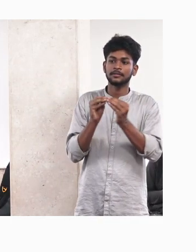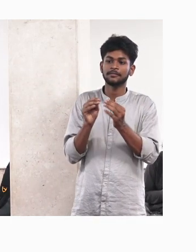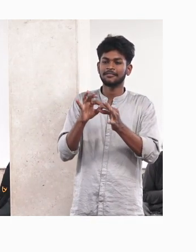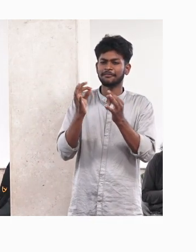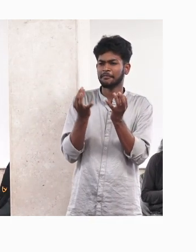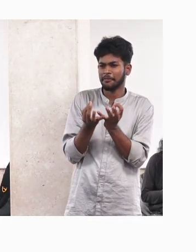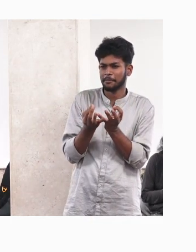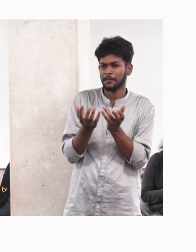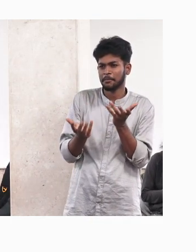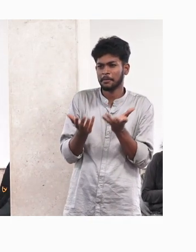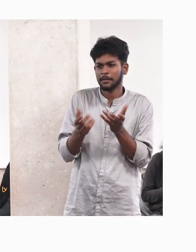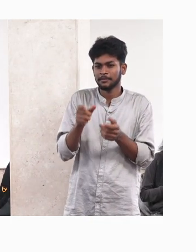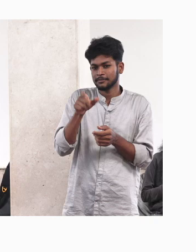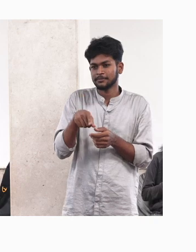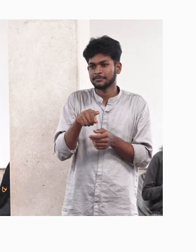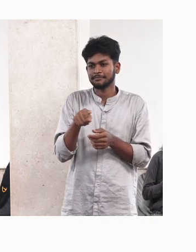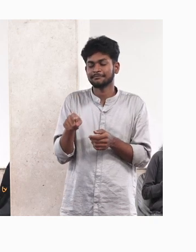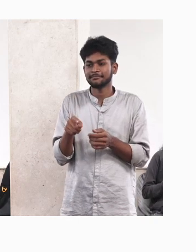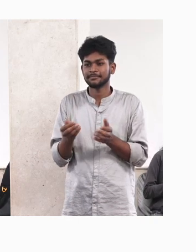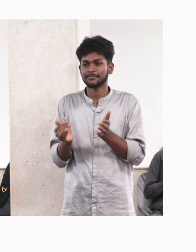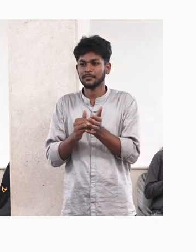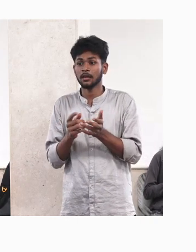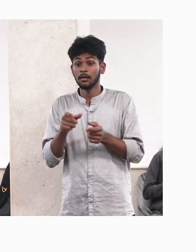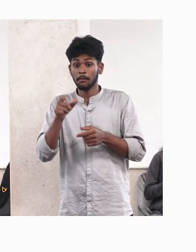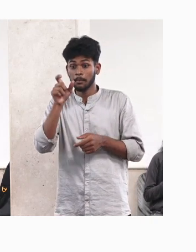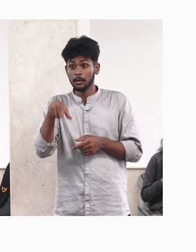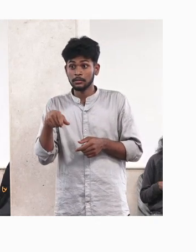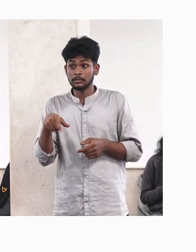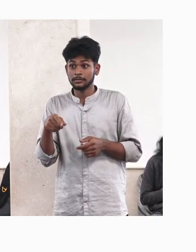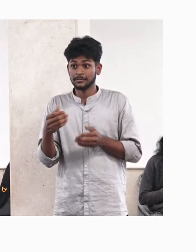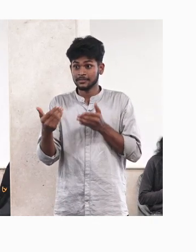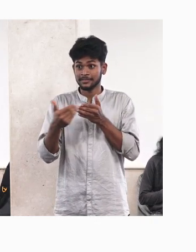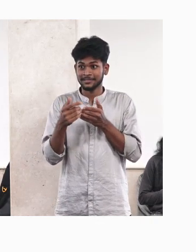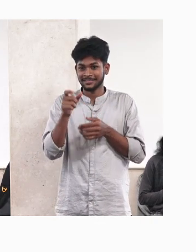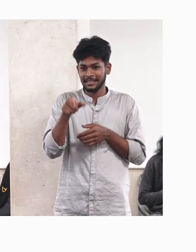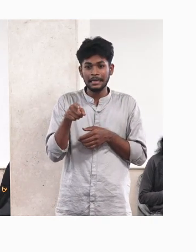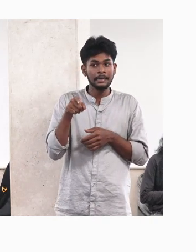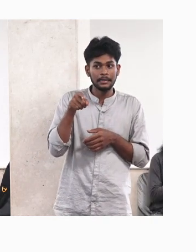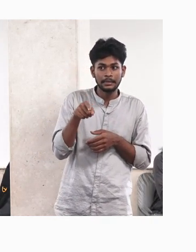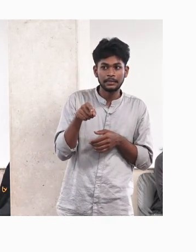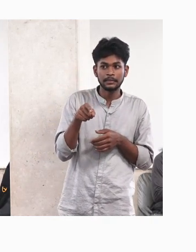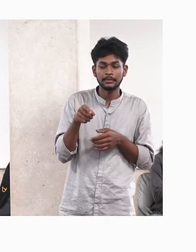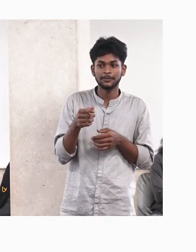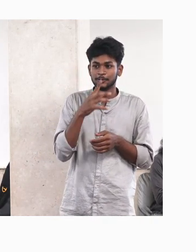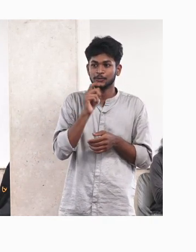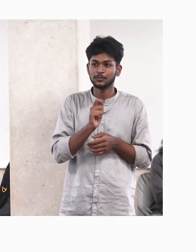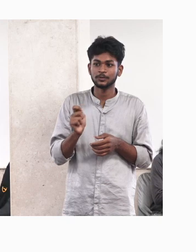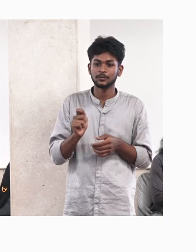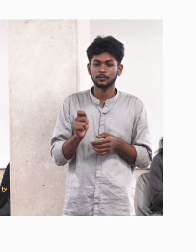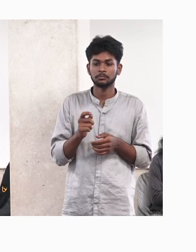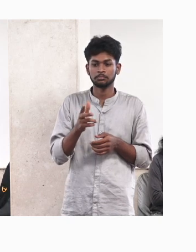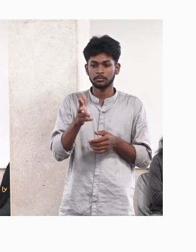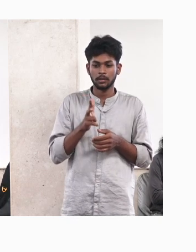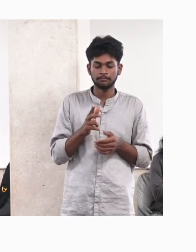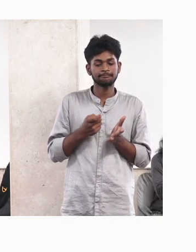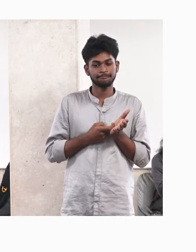family, and no blame, no criticism. The person talking with you is saying her own truth. We have to respect,